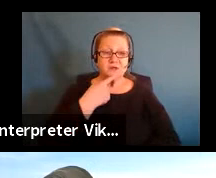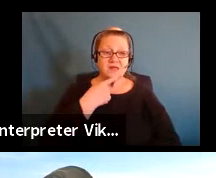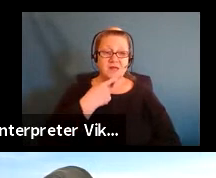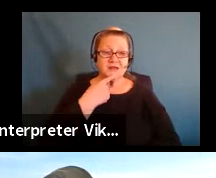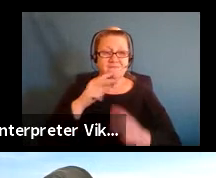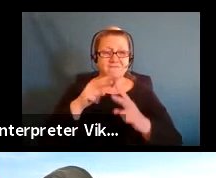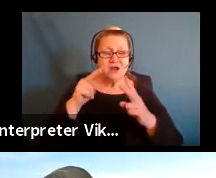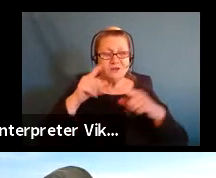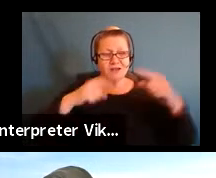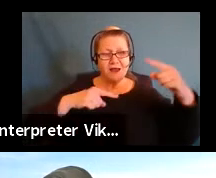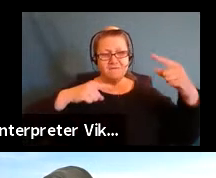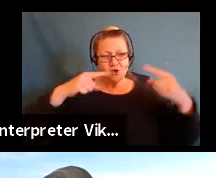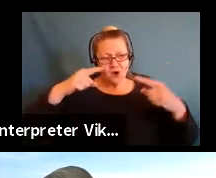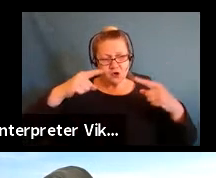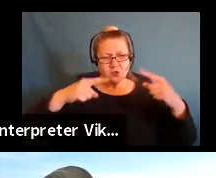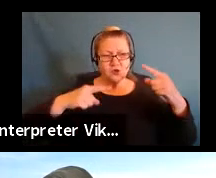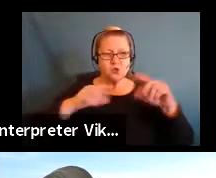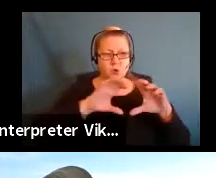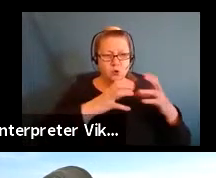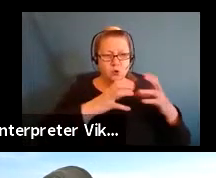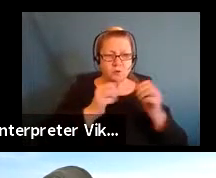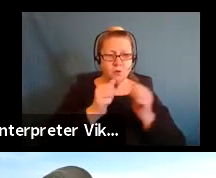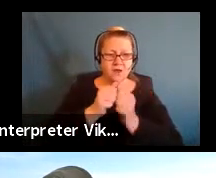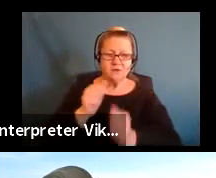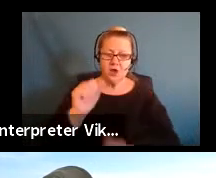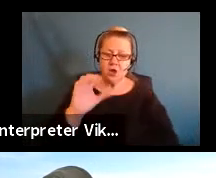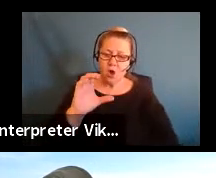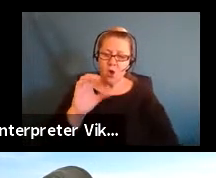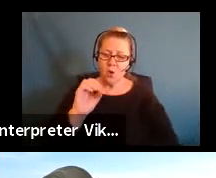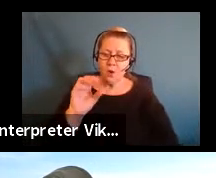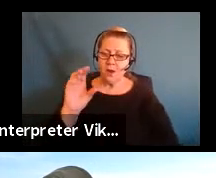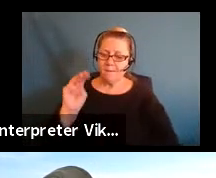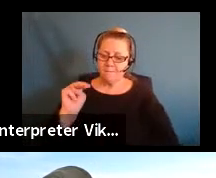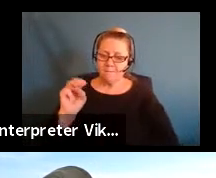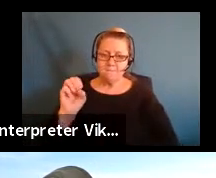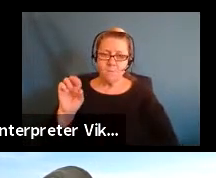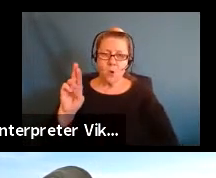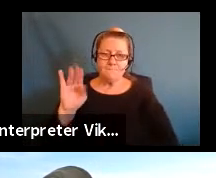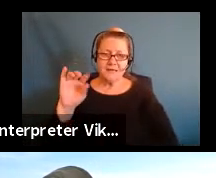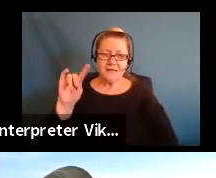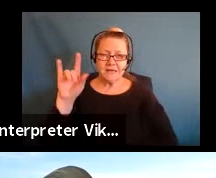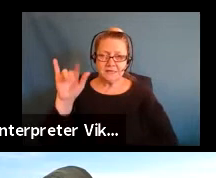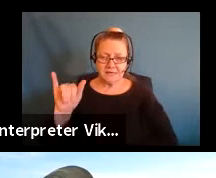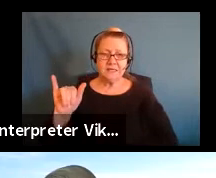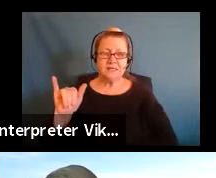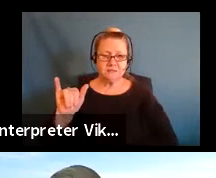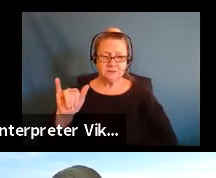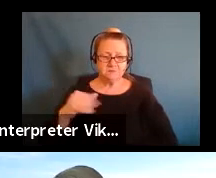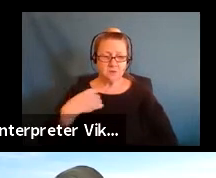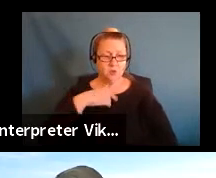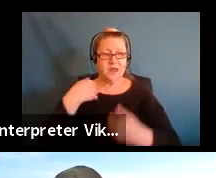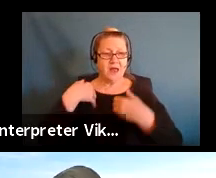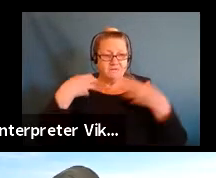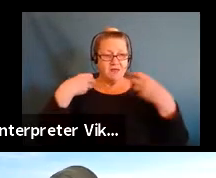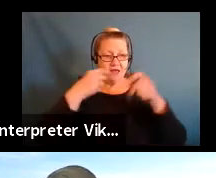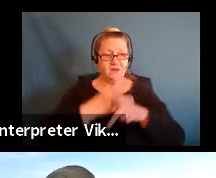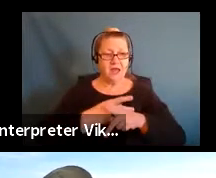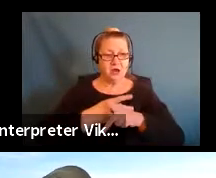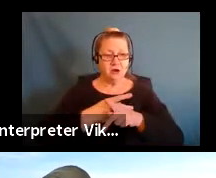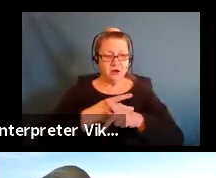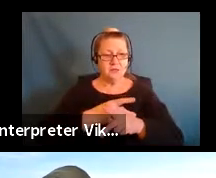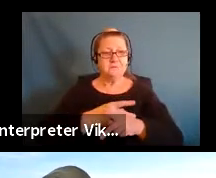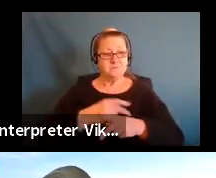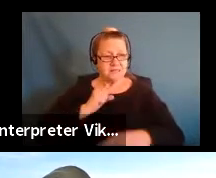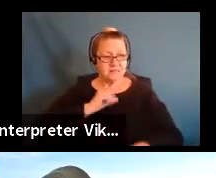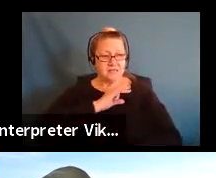individuals with different comorbidities. And again, I anticipate, for example, that we do have healthcare personnel with some of these conditions, and we